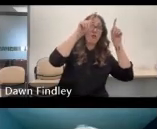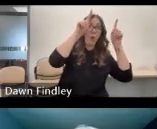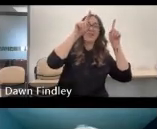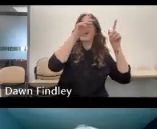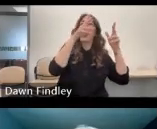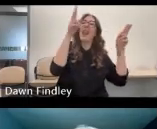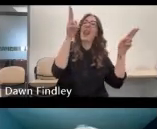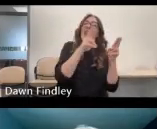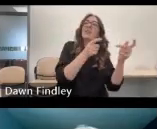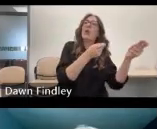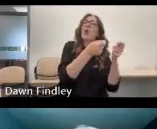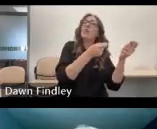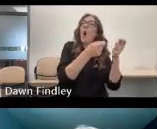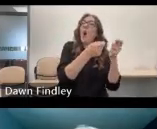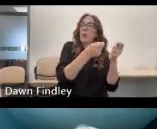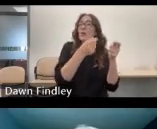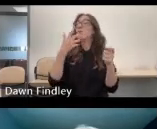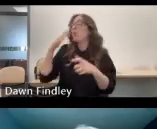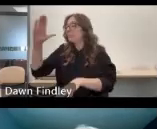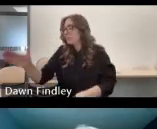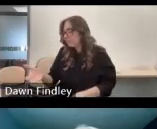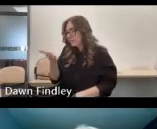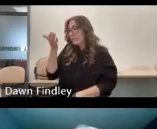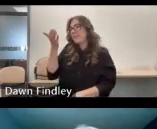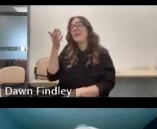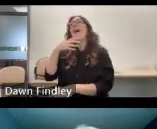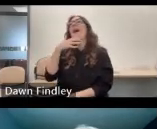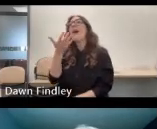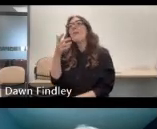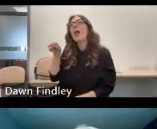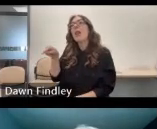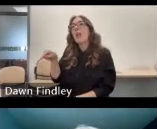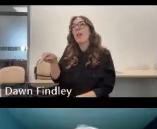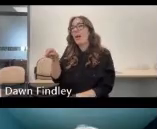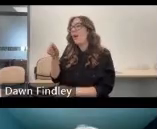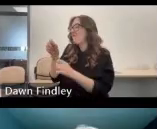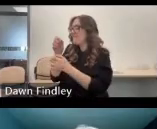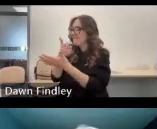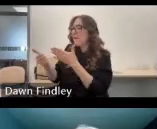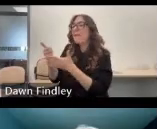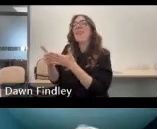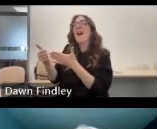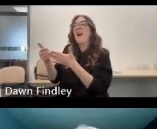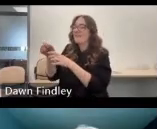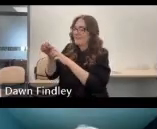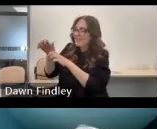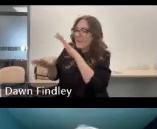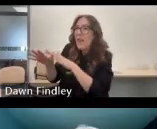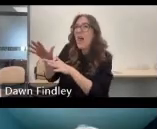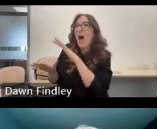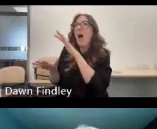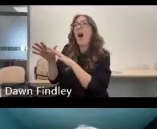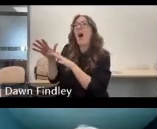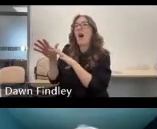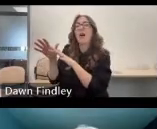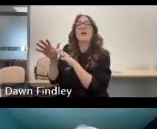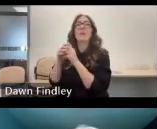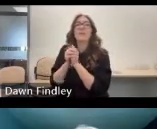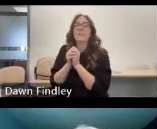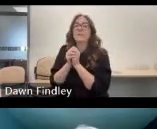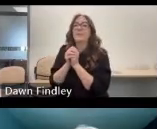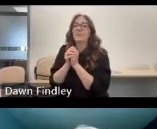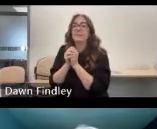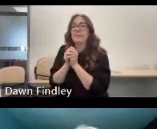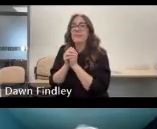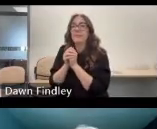so that when you pick up an Apple device, it's always familiar, it's always very similar, and the behavior you